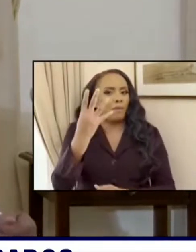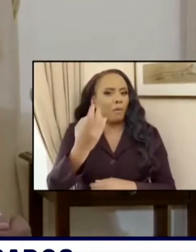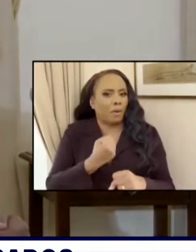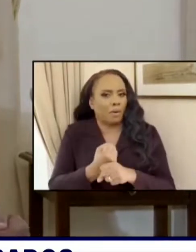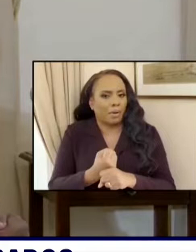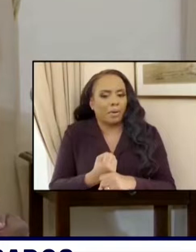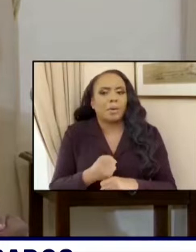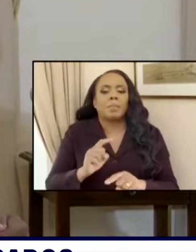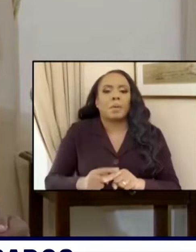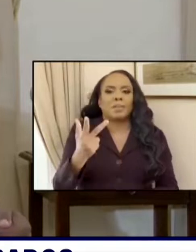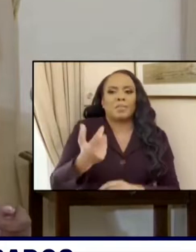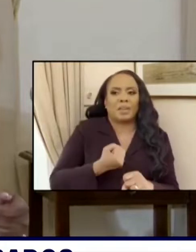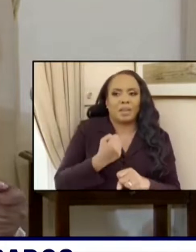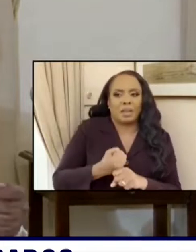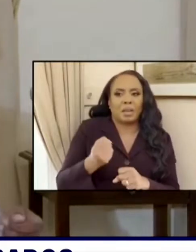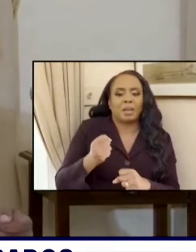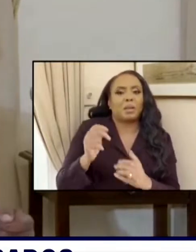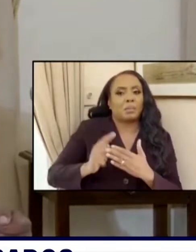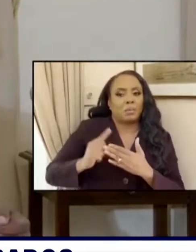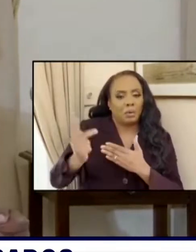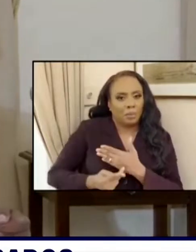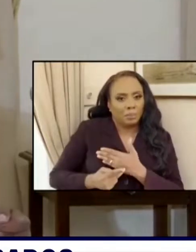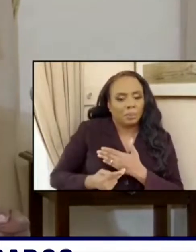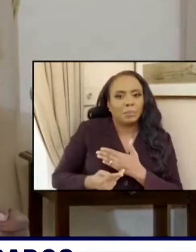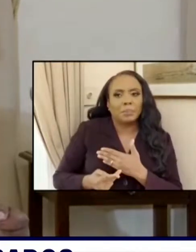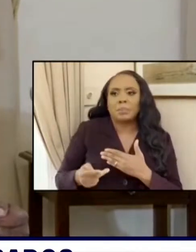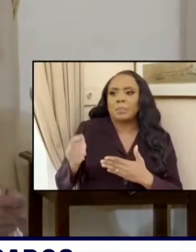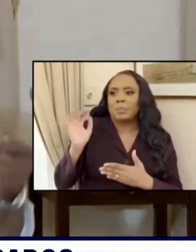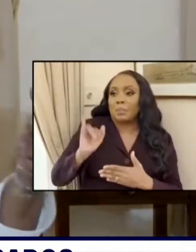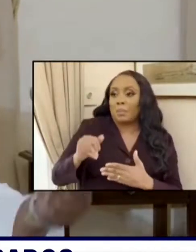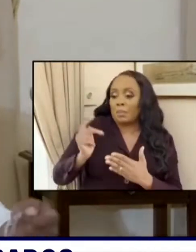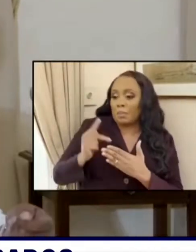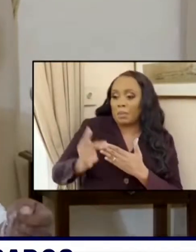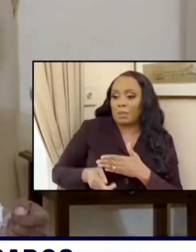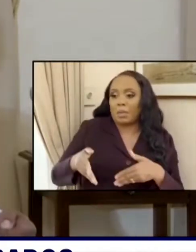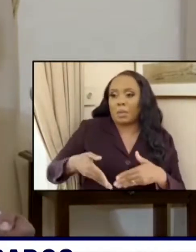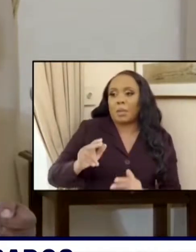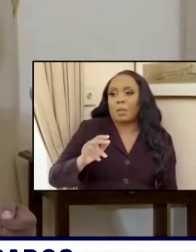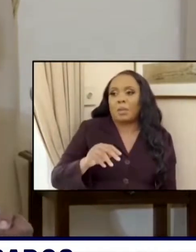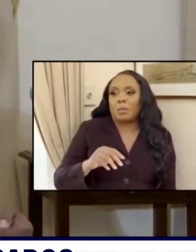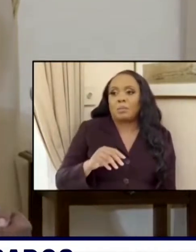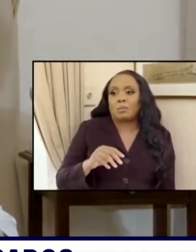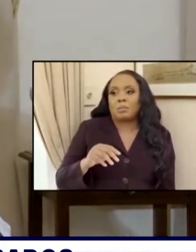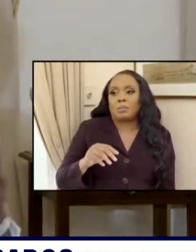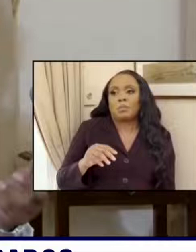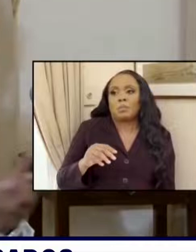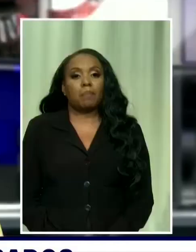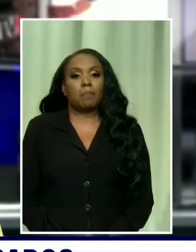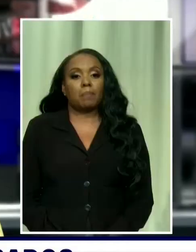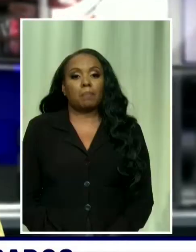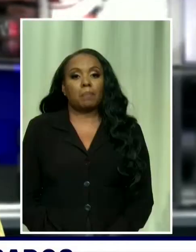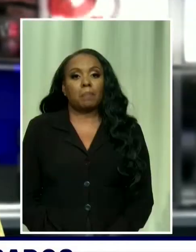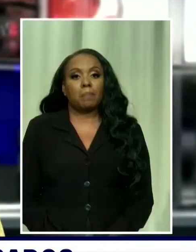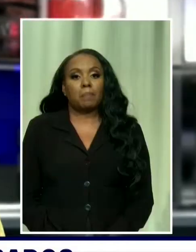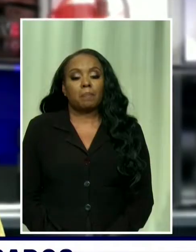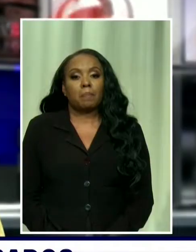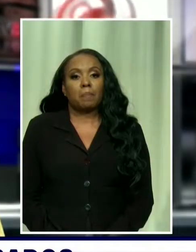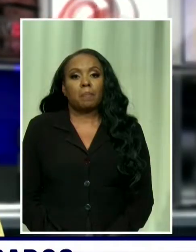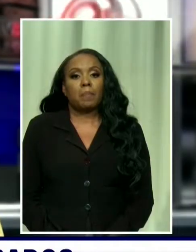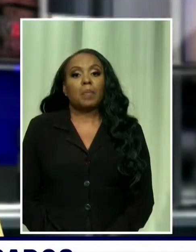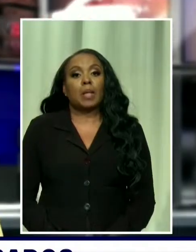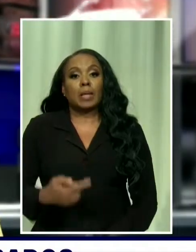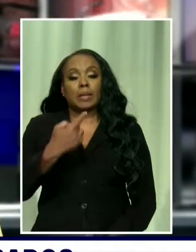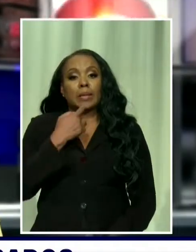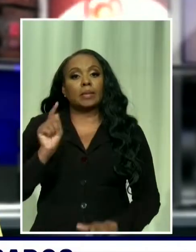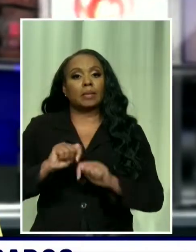be 90% of quota, and that will allow 130 million US to be unlocked. Ms. Motley says